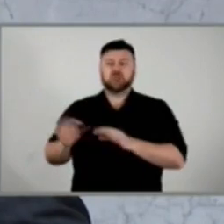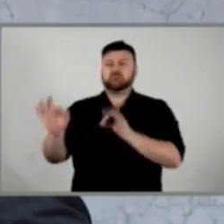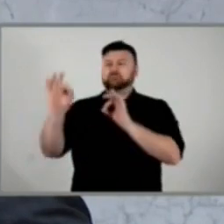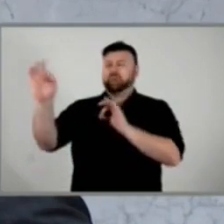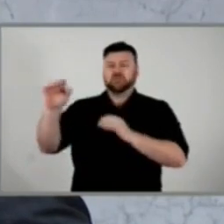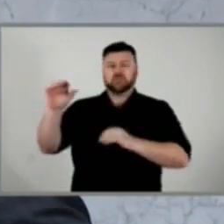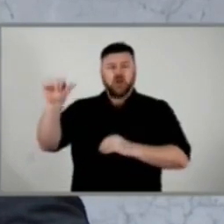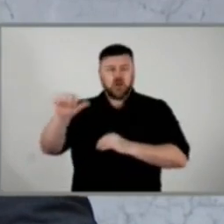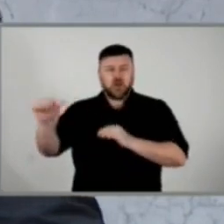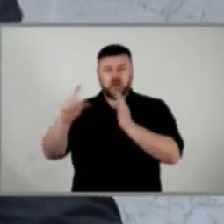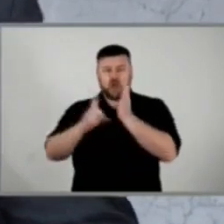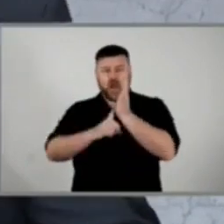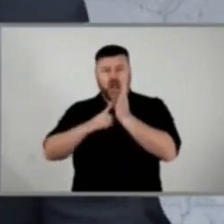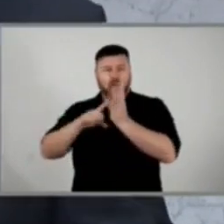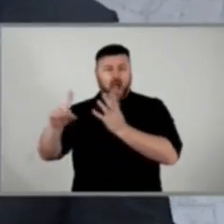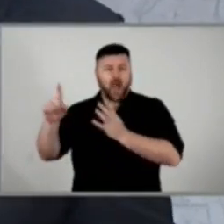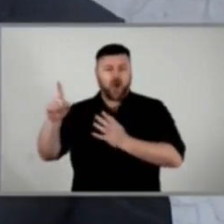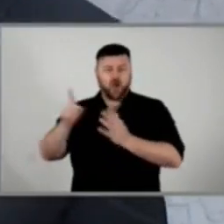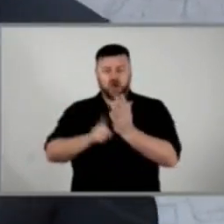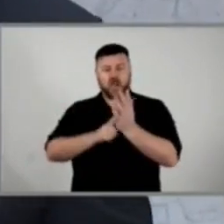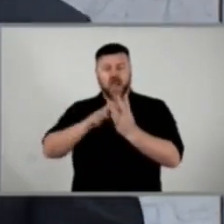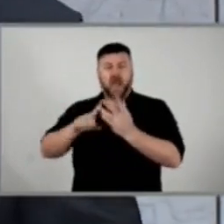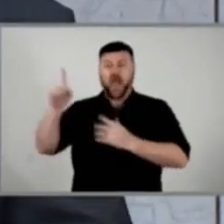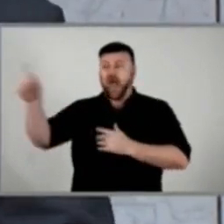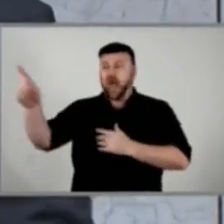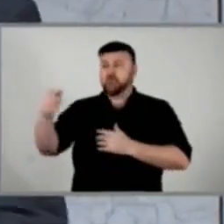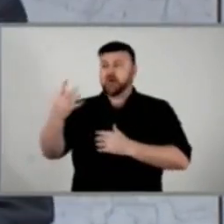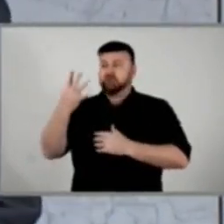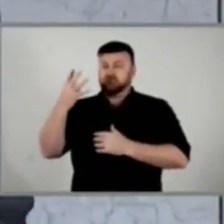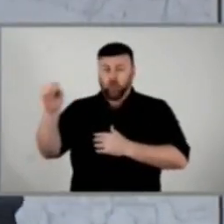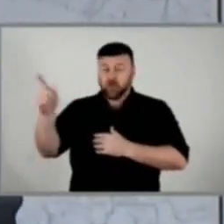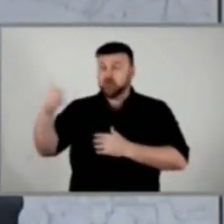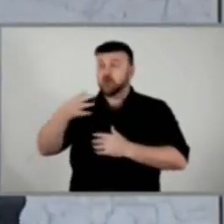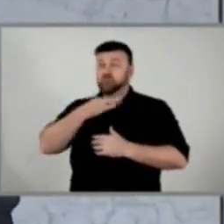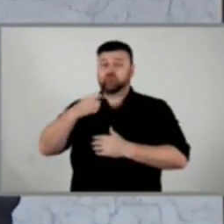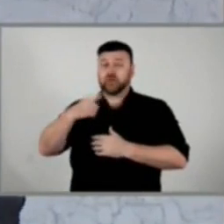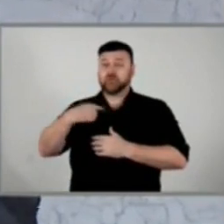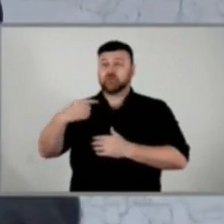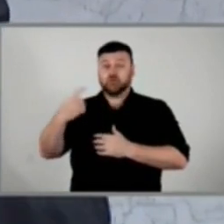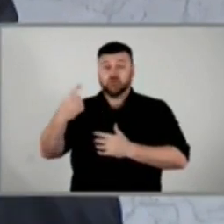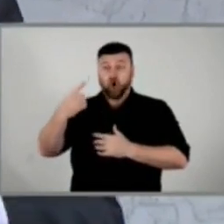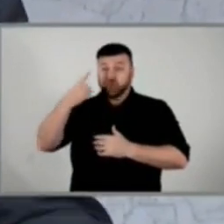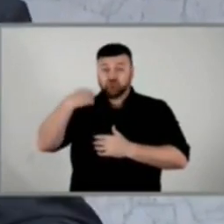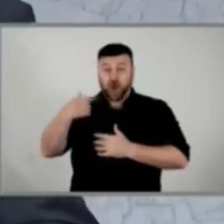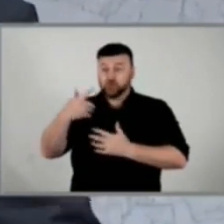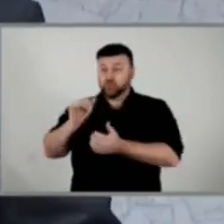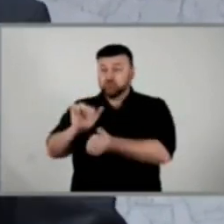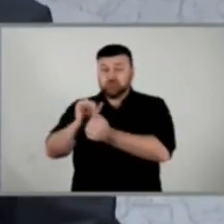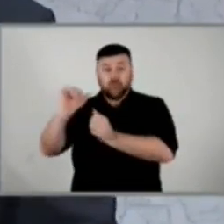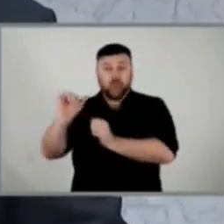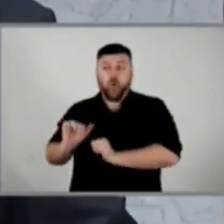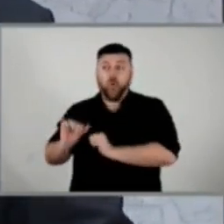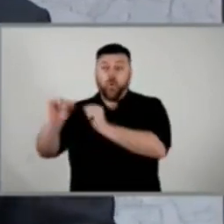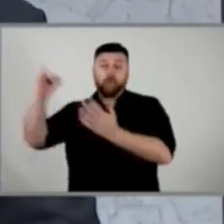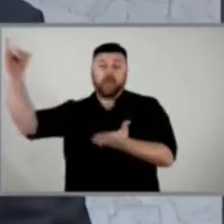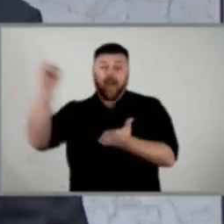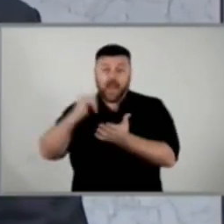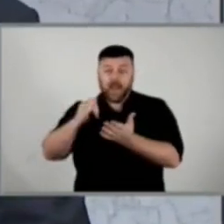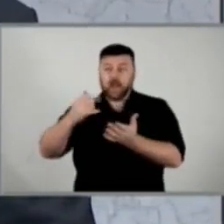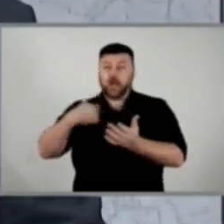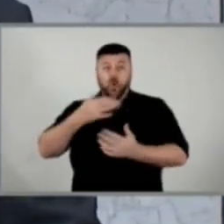40 vulnerable Australians who've been unable to get home. They've attempted to hire their own plane. They were given approval to land that plane in